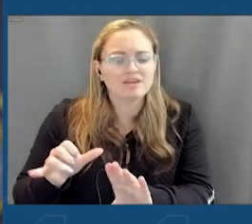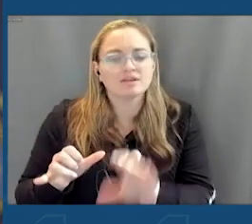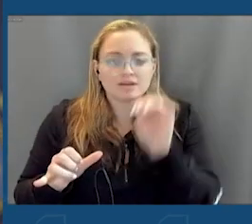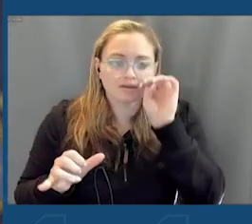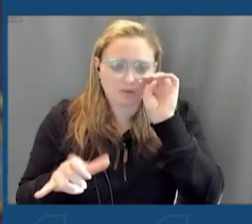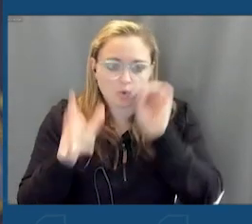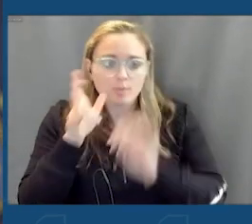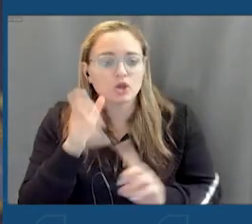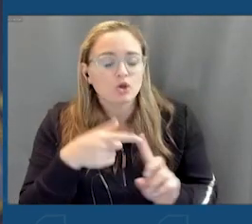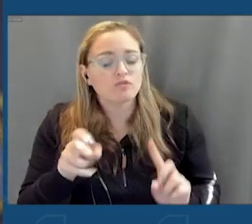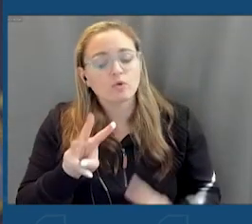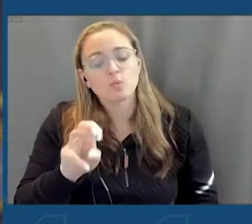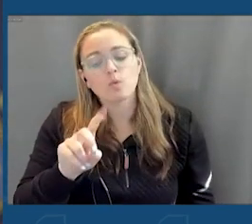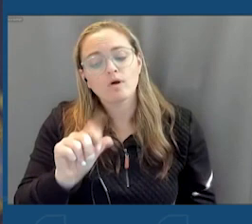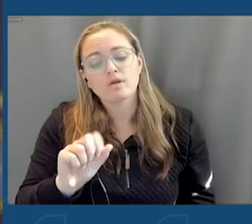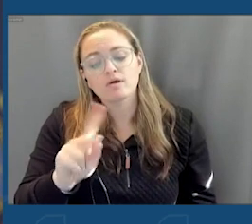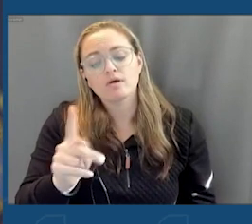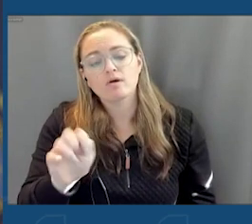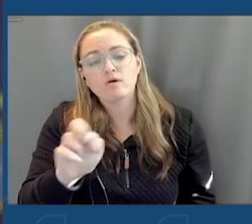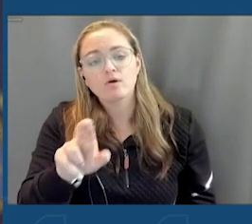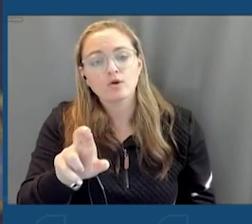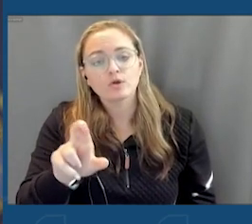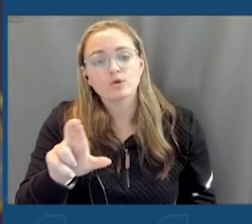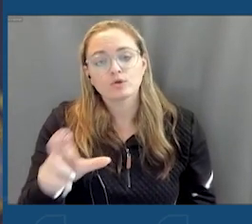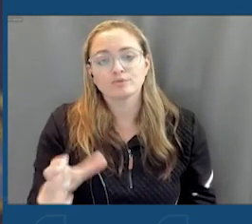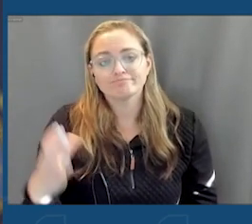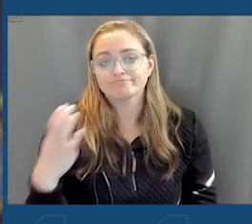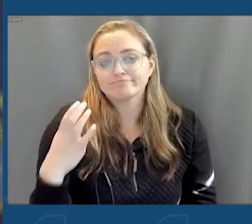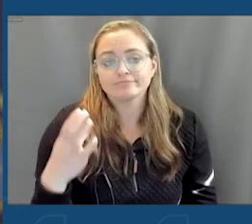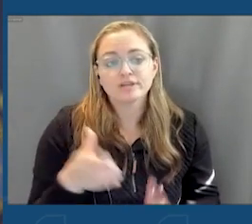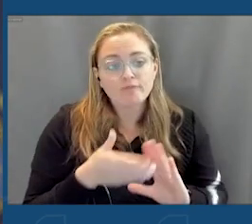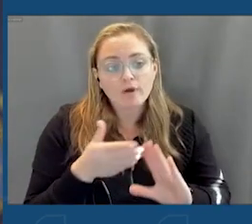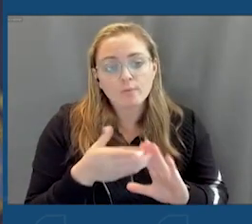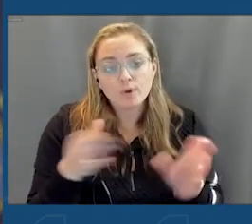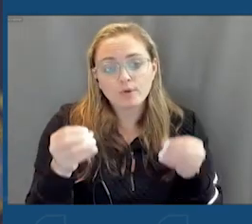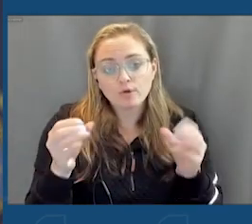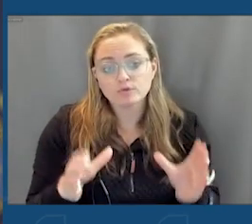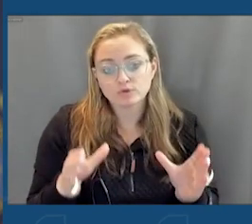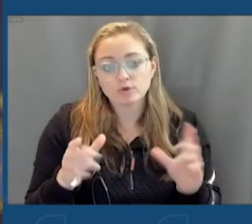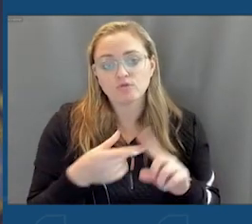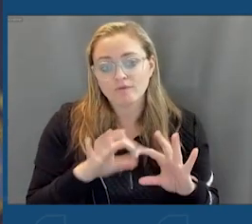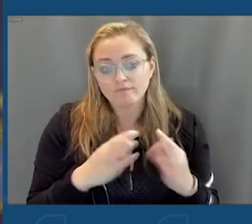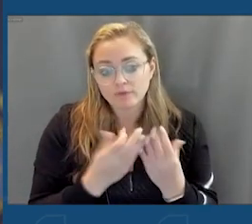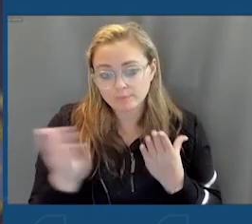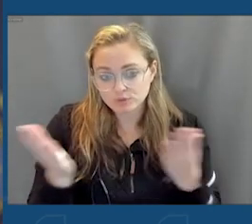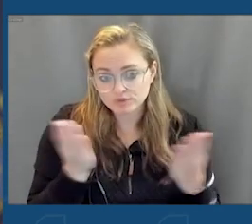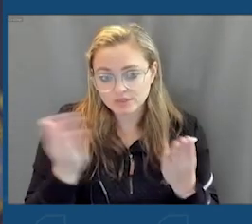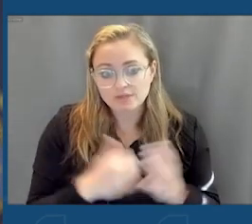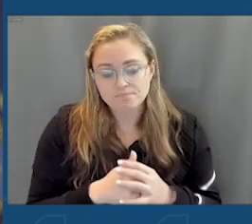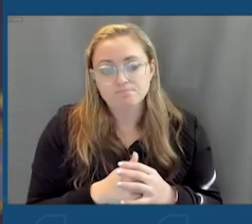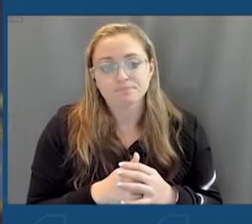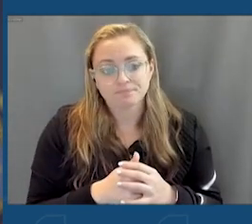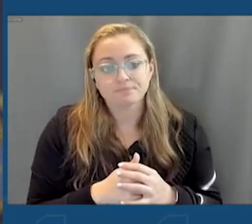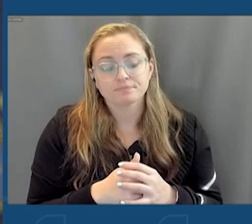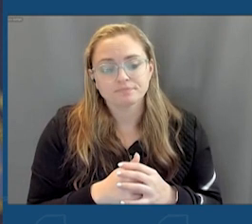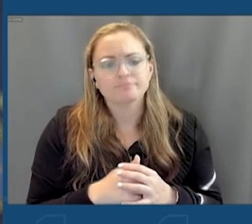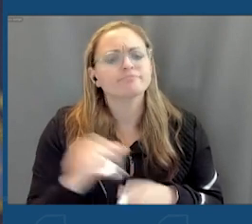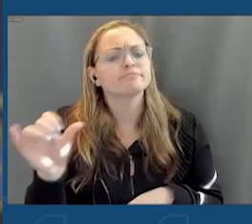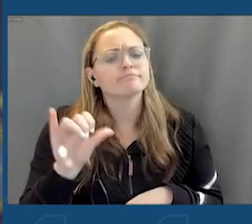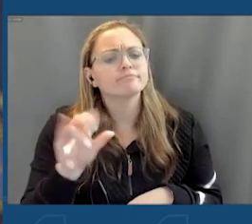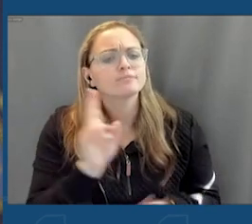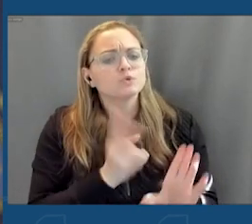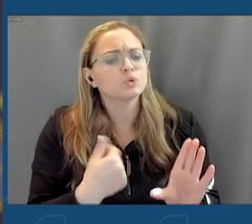from Wanda Carter, the Chief Operating Officer of the High Bridge Advisory Council, Family Services. And also joining us is